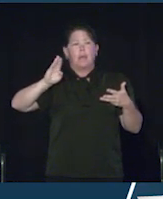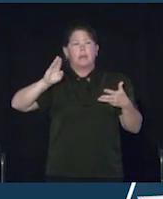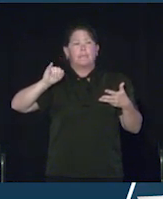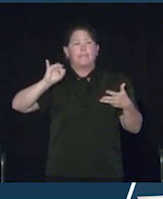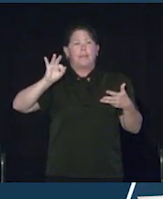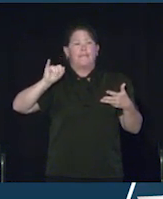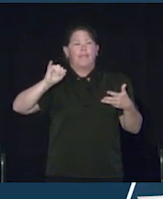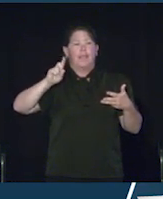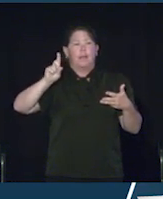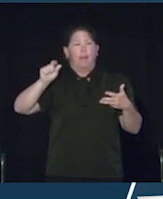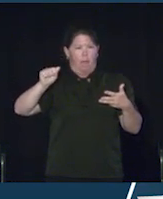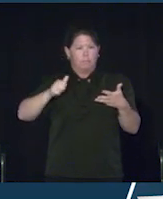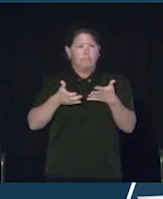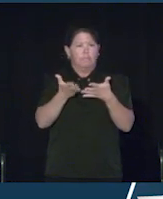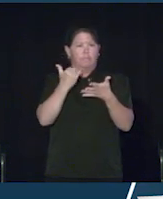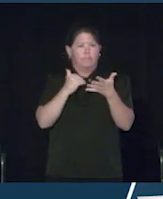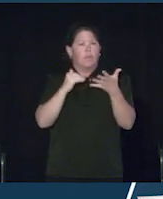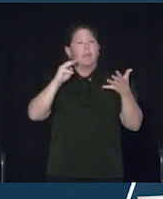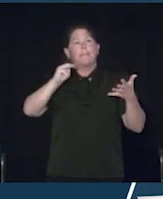myelomeningocele,